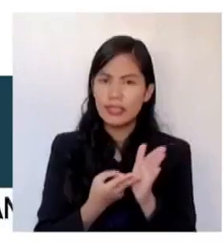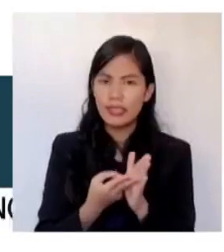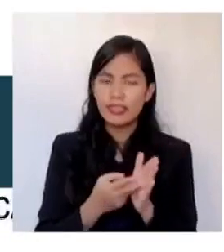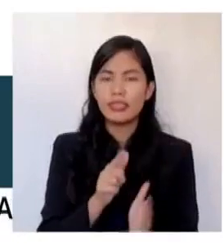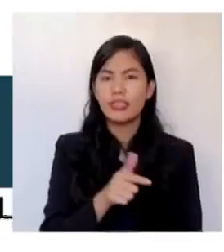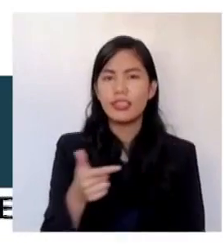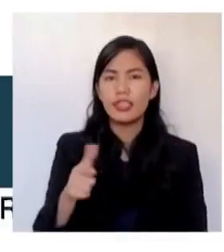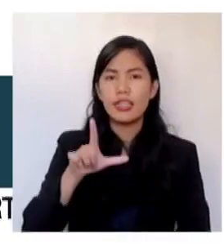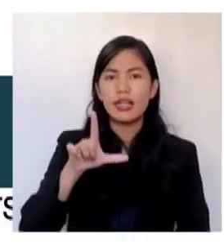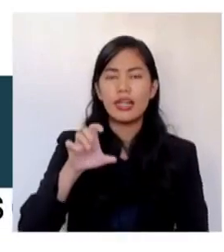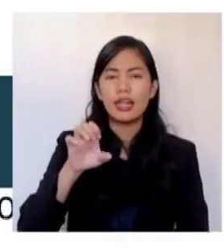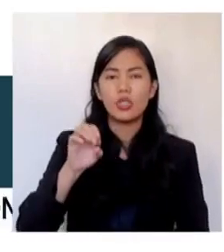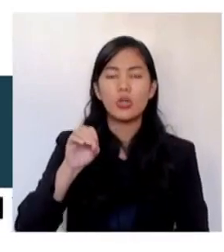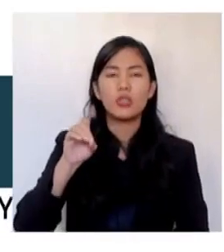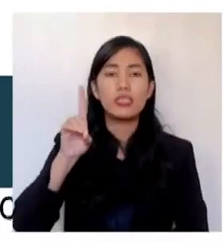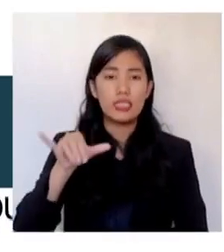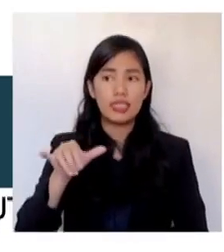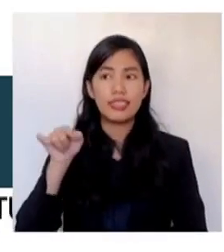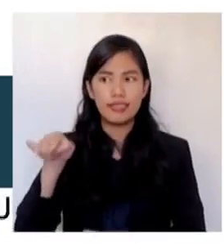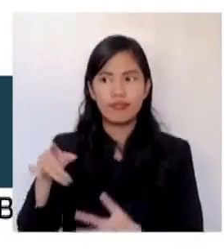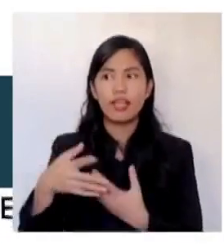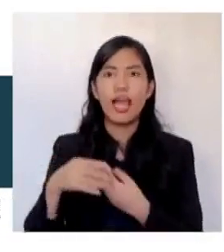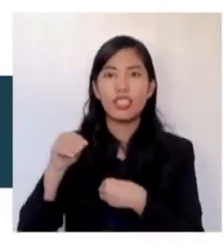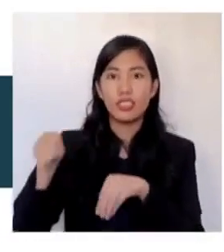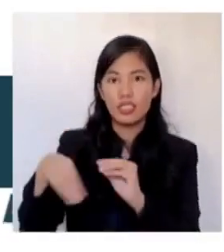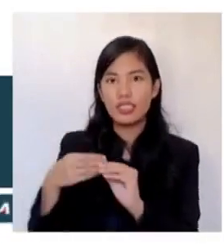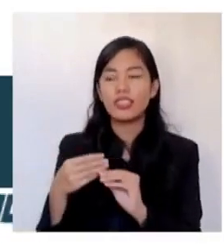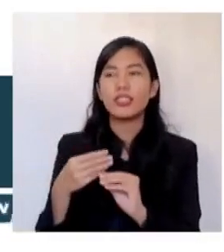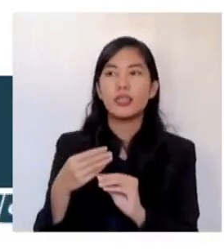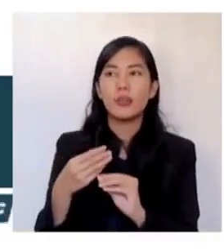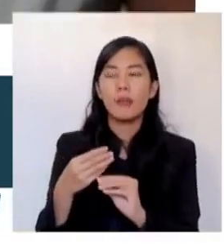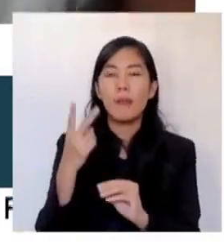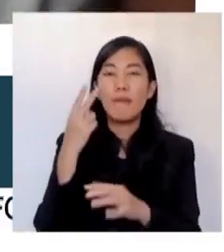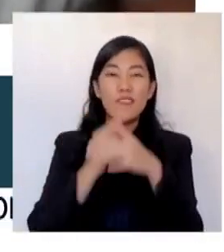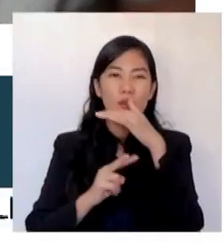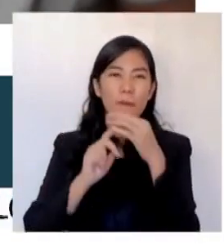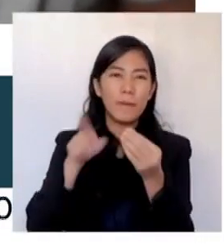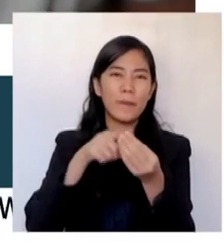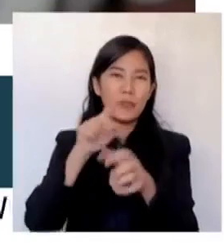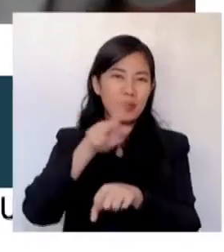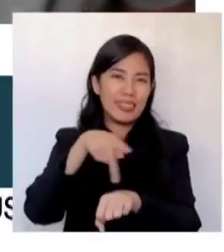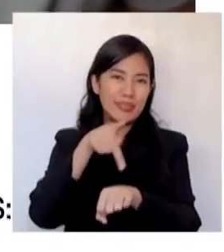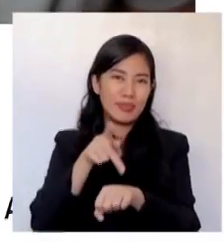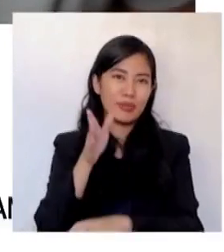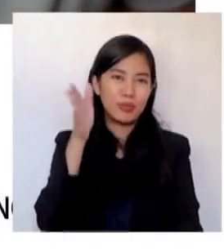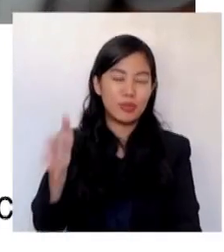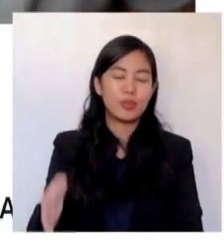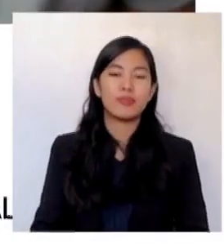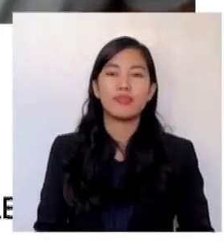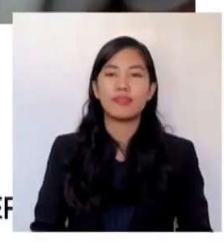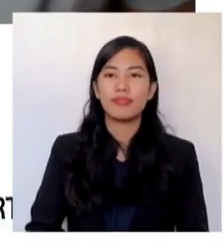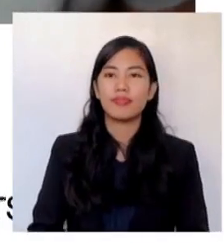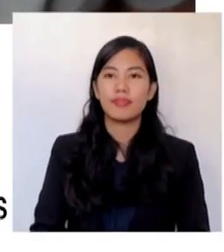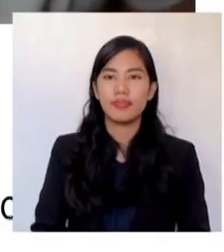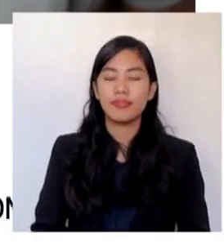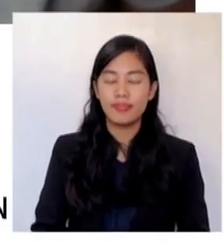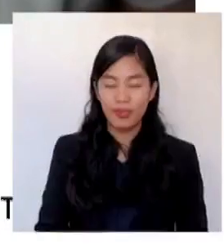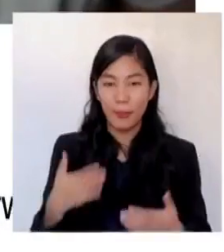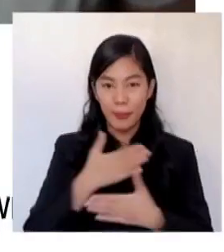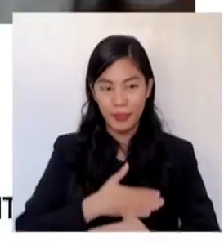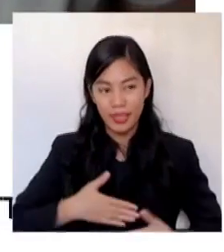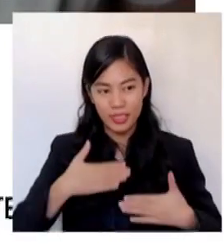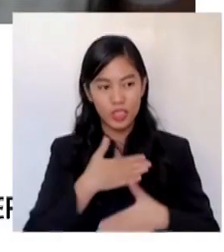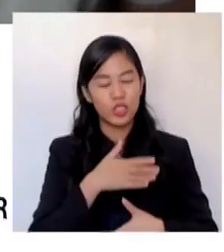an alternative vision of what the Philippines could be. All right, gentlemen, thank you for joining us today. Appreciate all your thoughts and your insights.